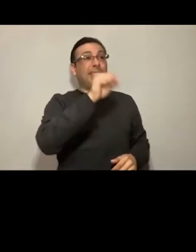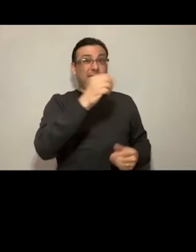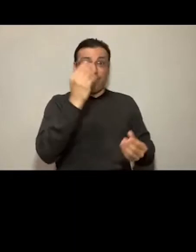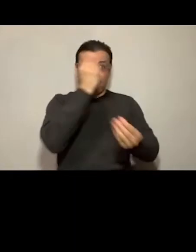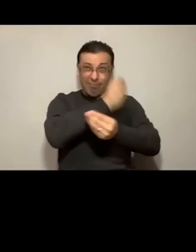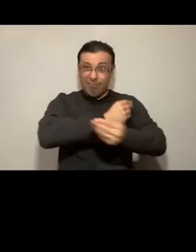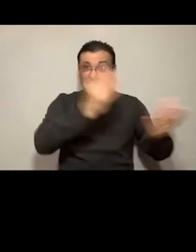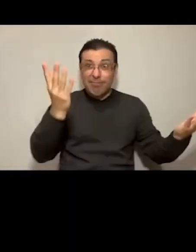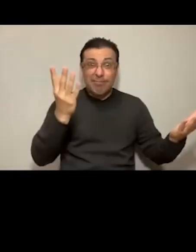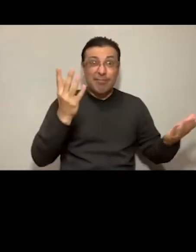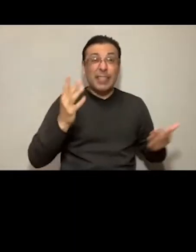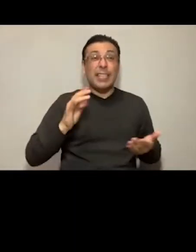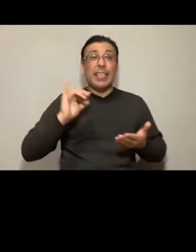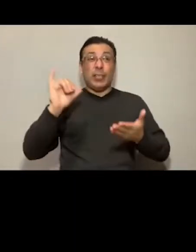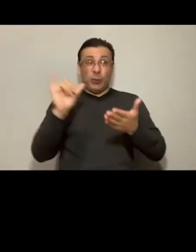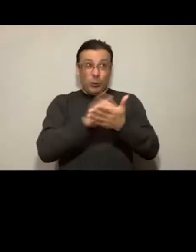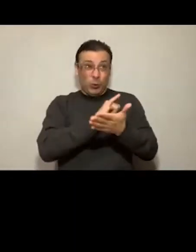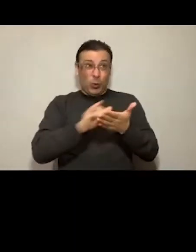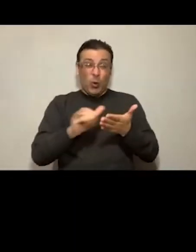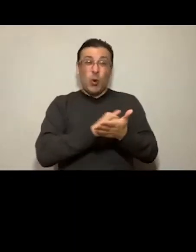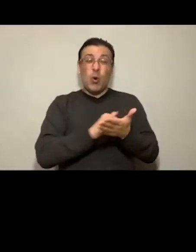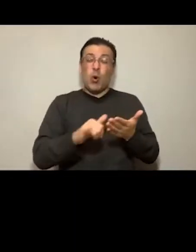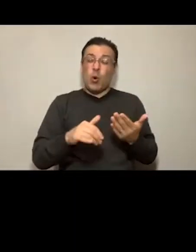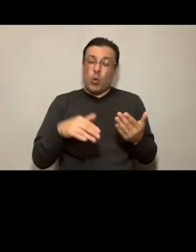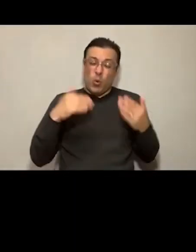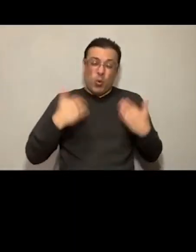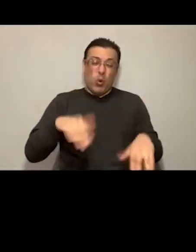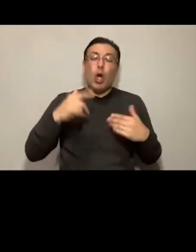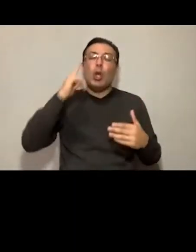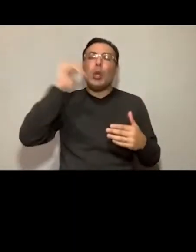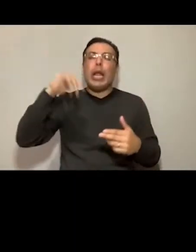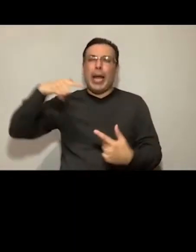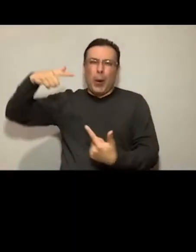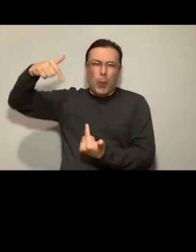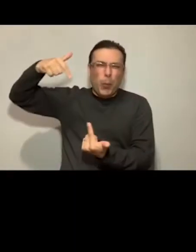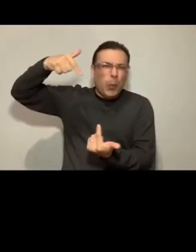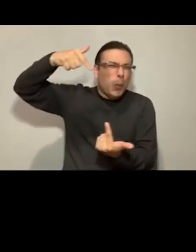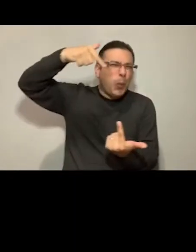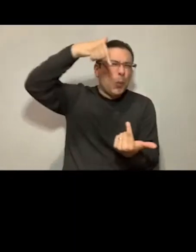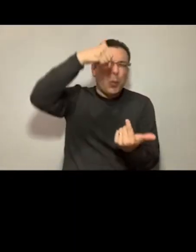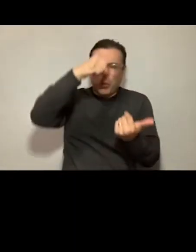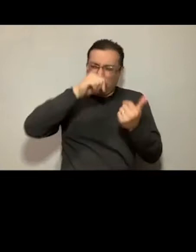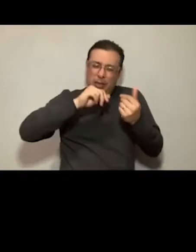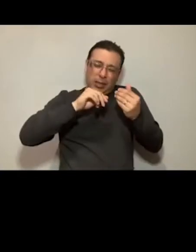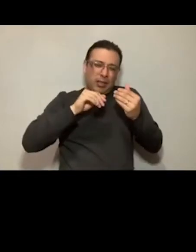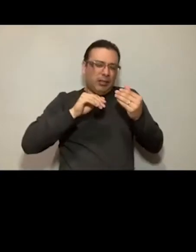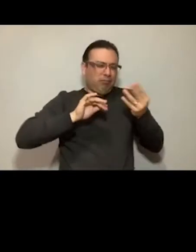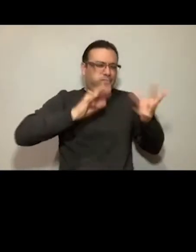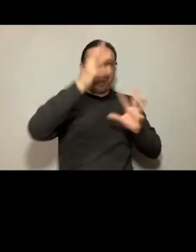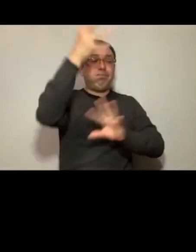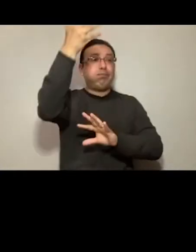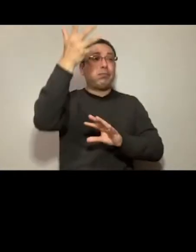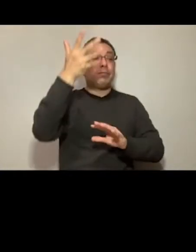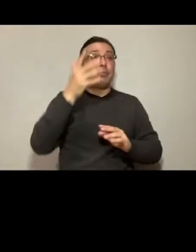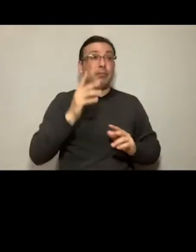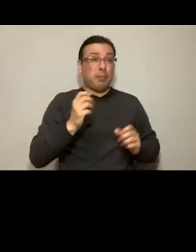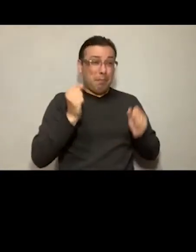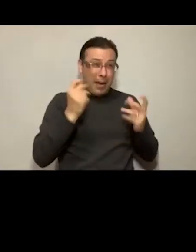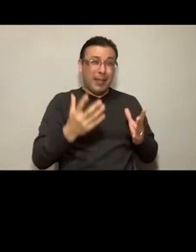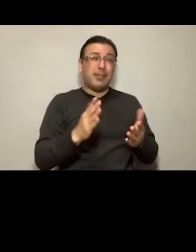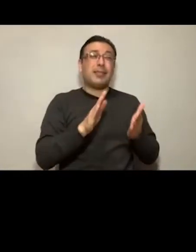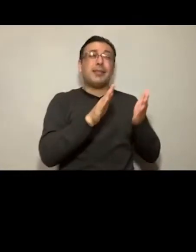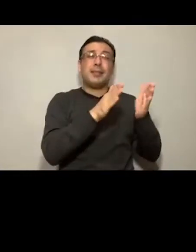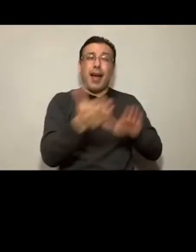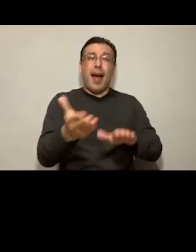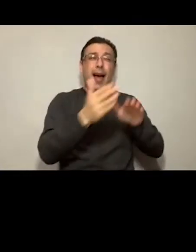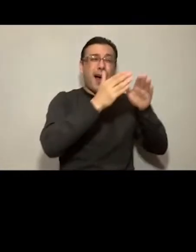all know, hit like a tornado came through. The amount of lives lost, the amount of those who are sick,